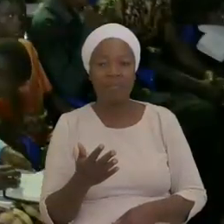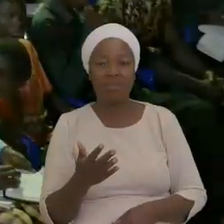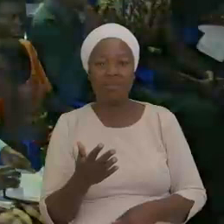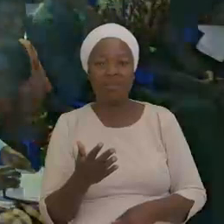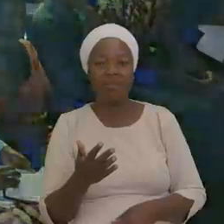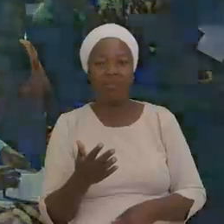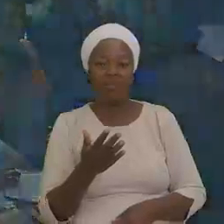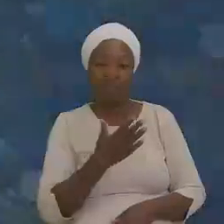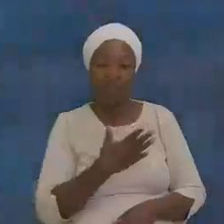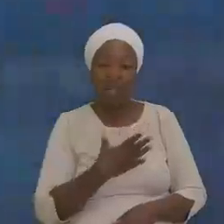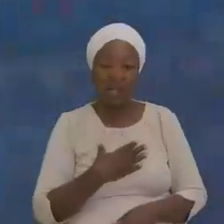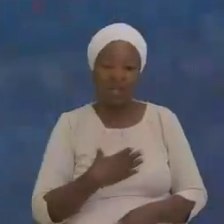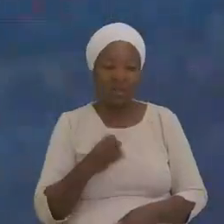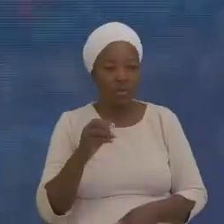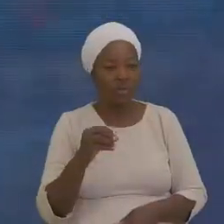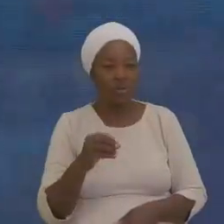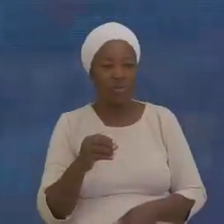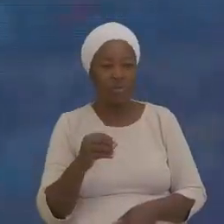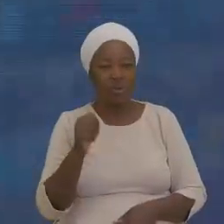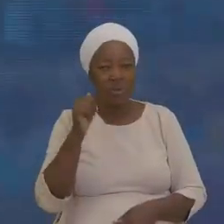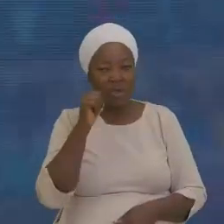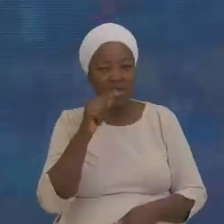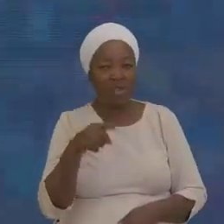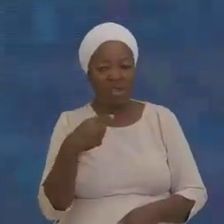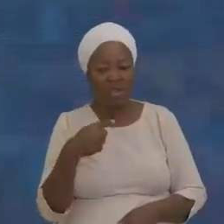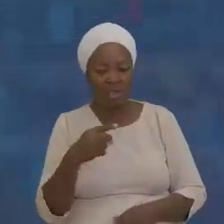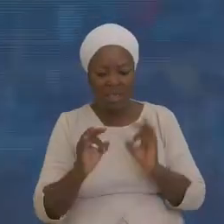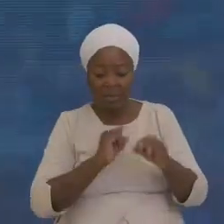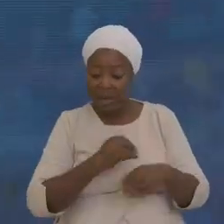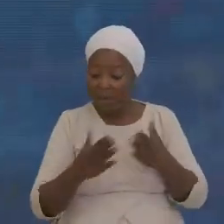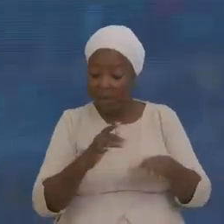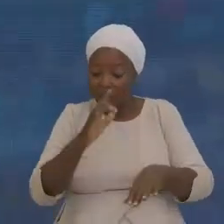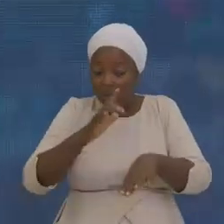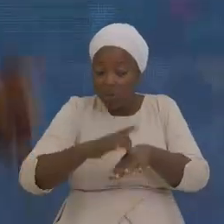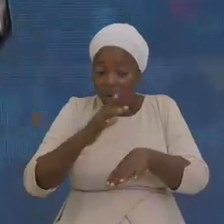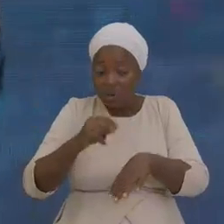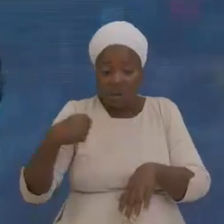And so she said, if I may but touch his garment,